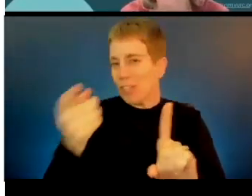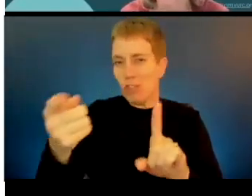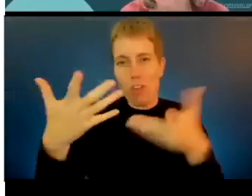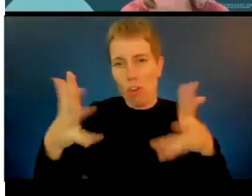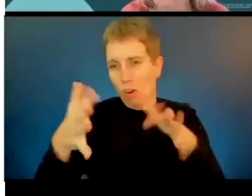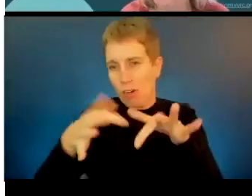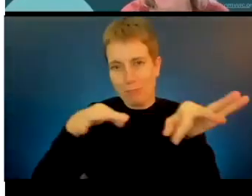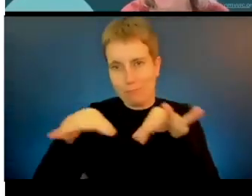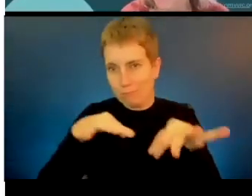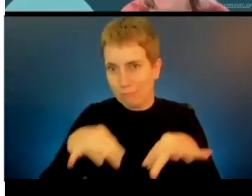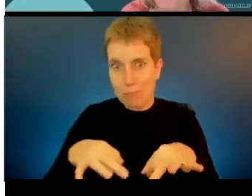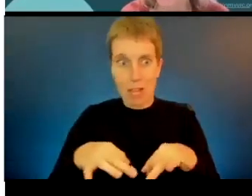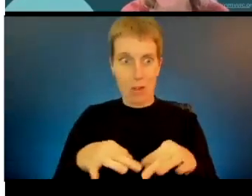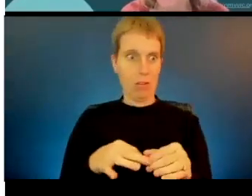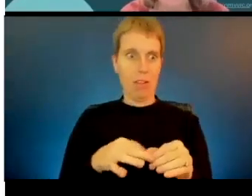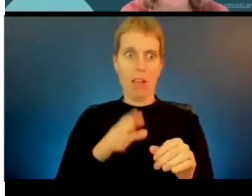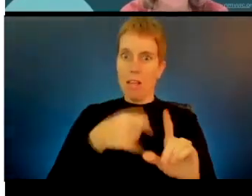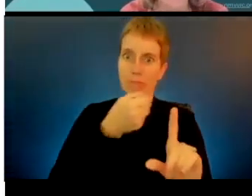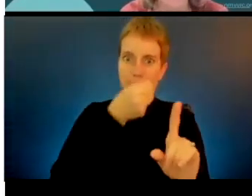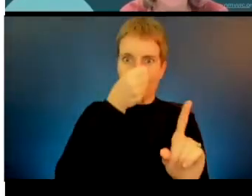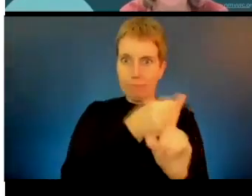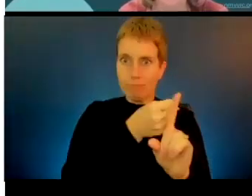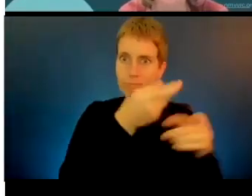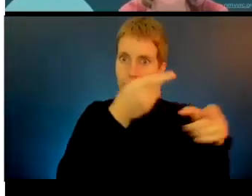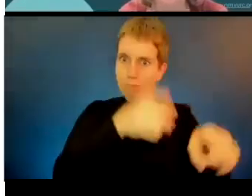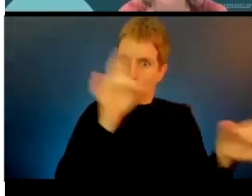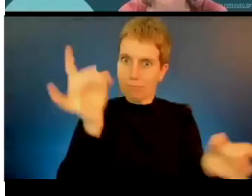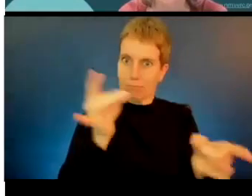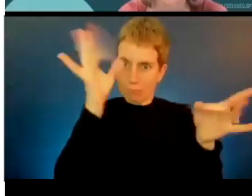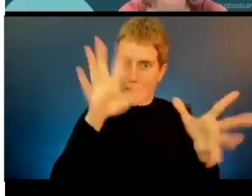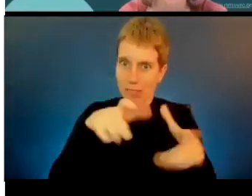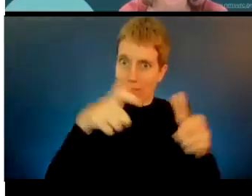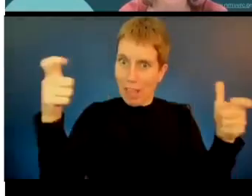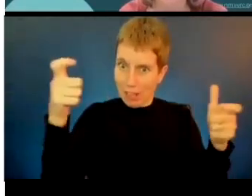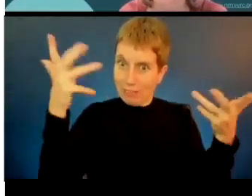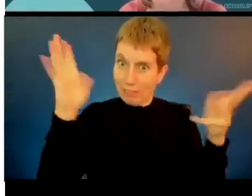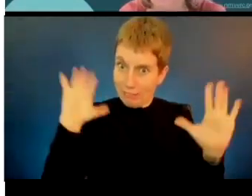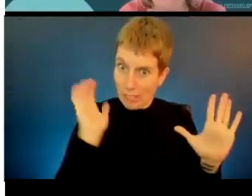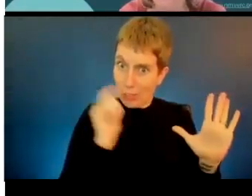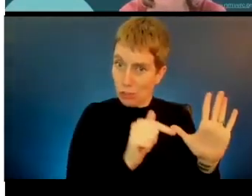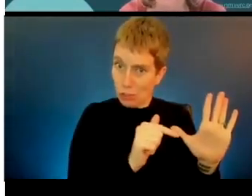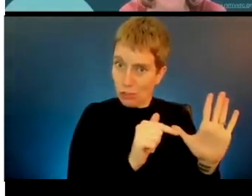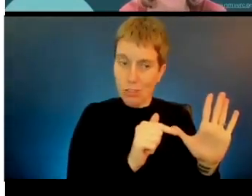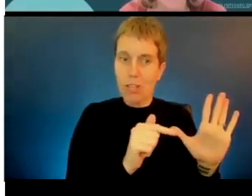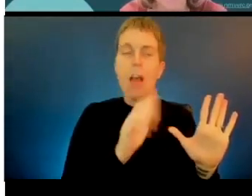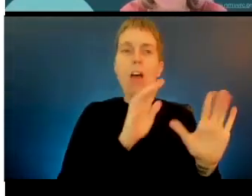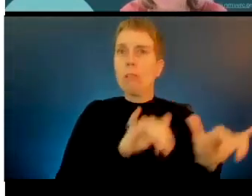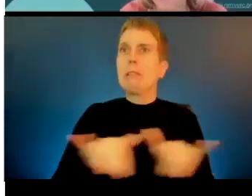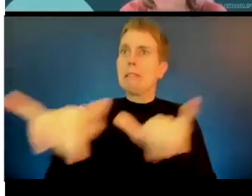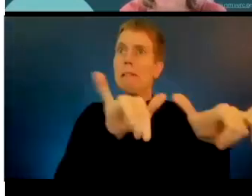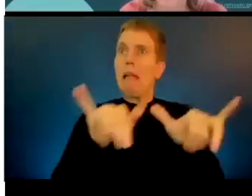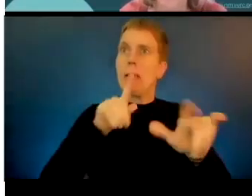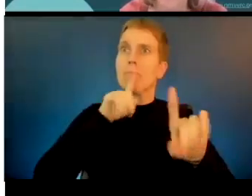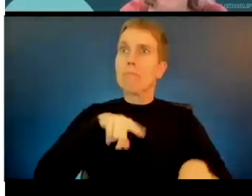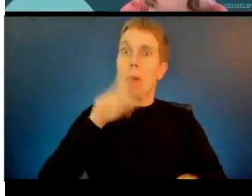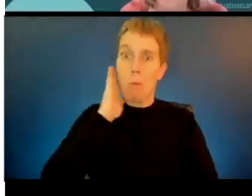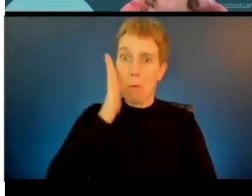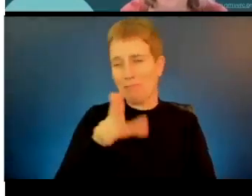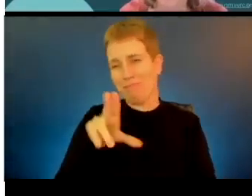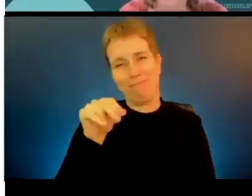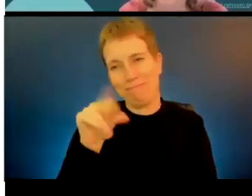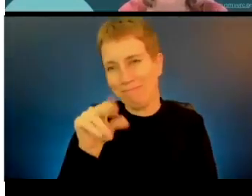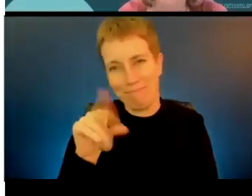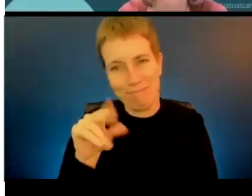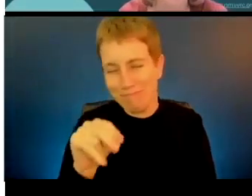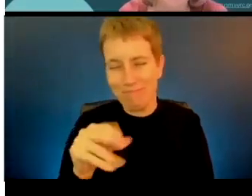individual might respond after a mass violence incident. We see things like fear and anxiety to sadness and depression or